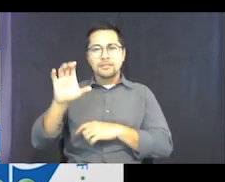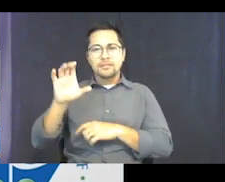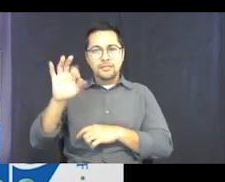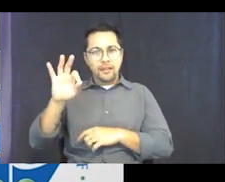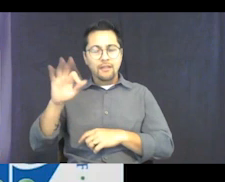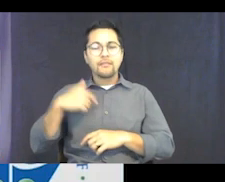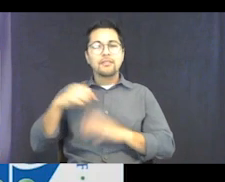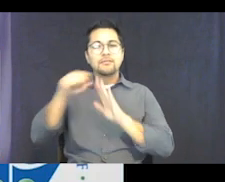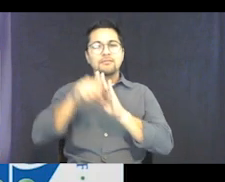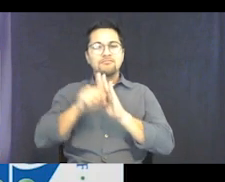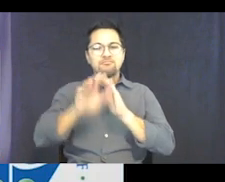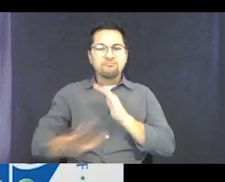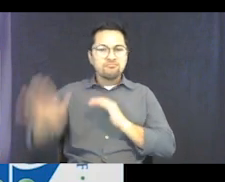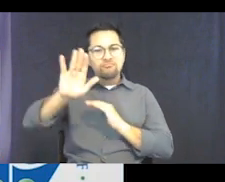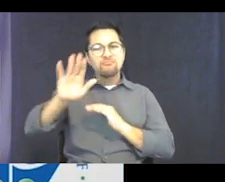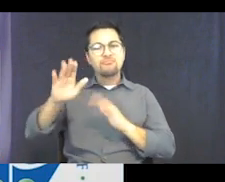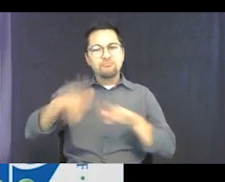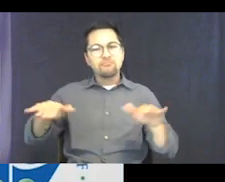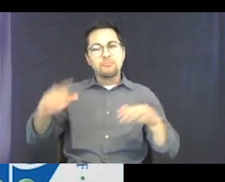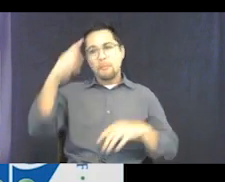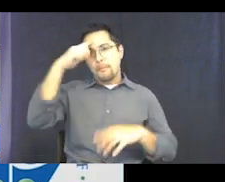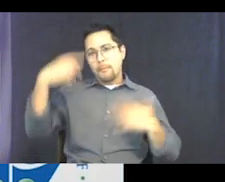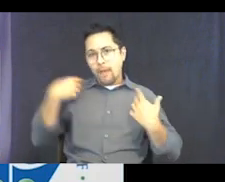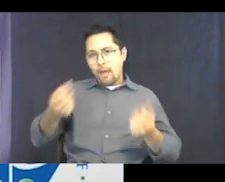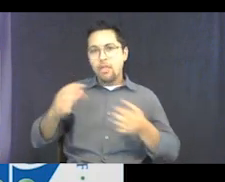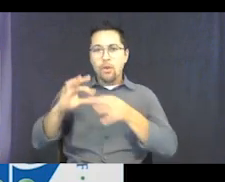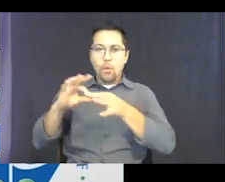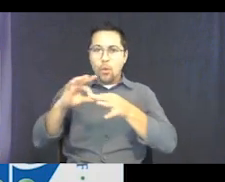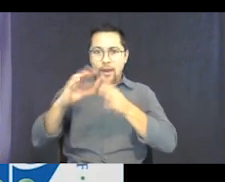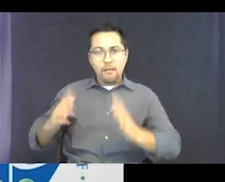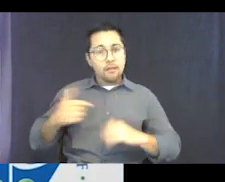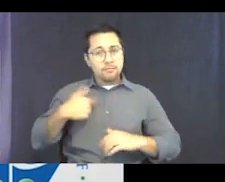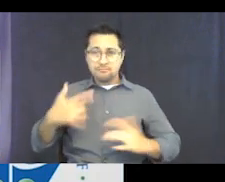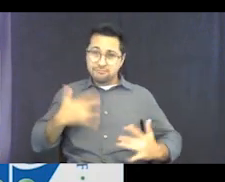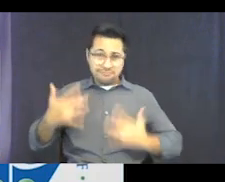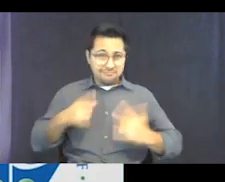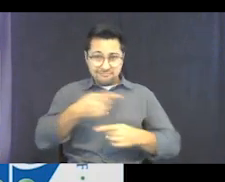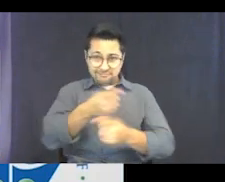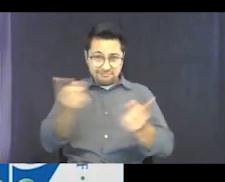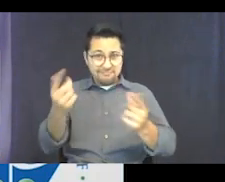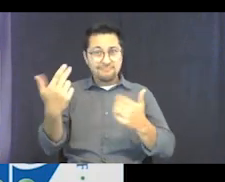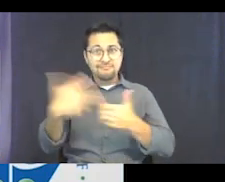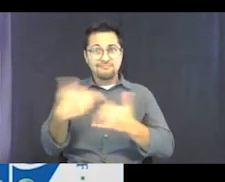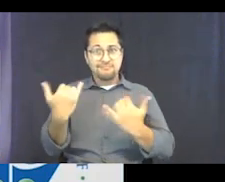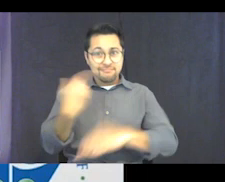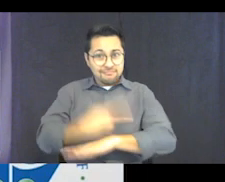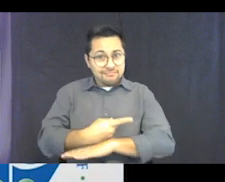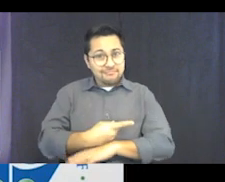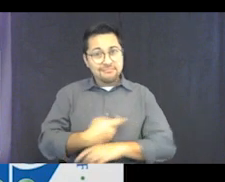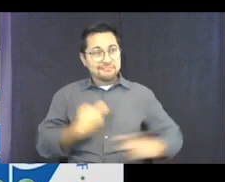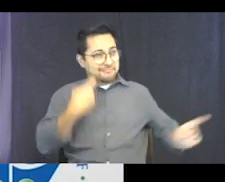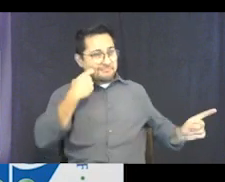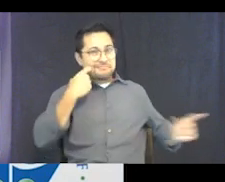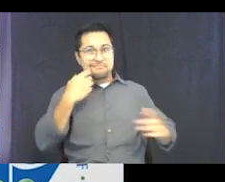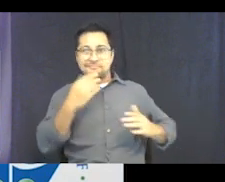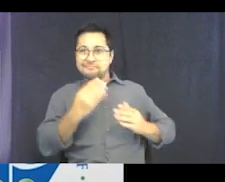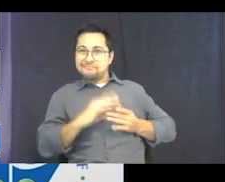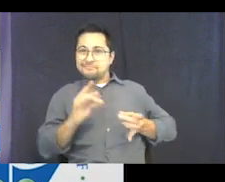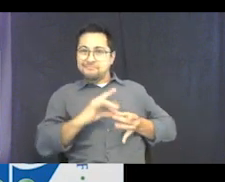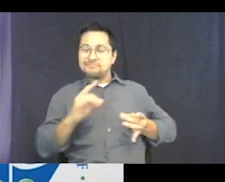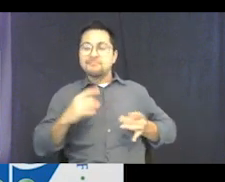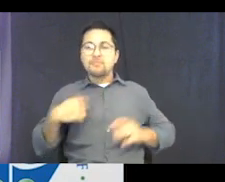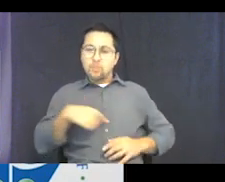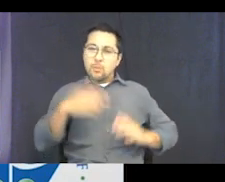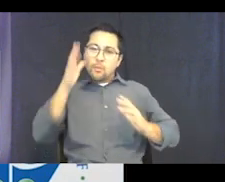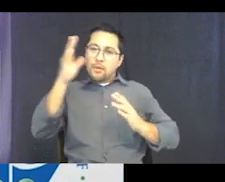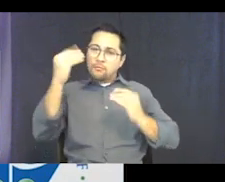the statewide children's mental health coordinator. We're very excited that you're here today, and as Dr. Karinko shared, we'll be providing